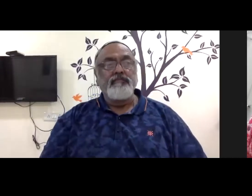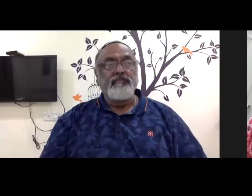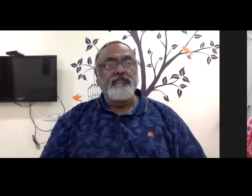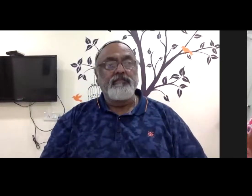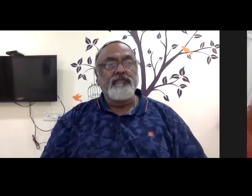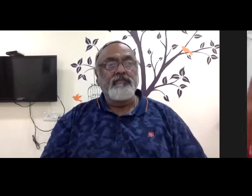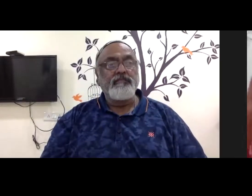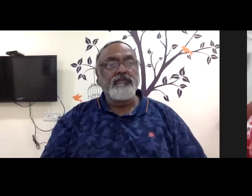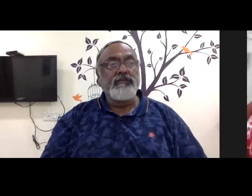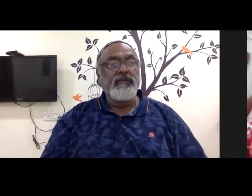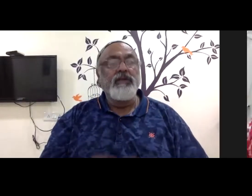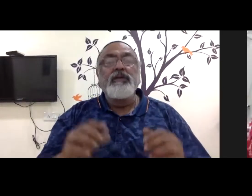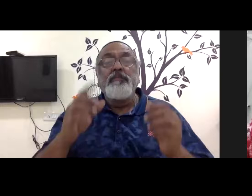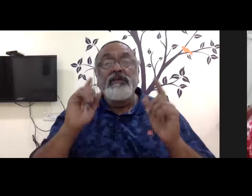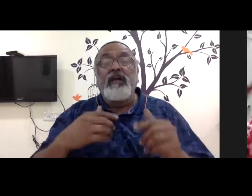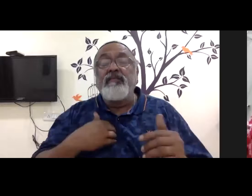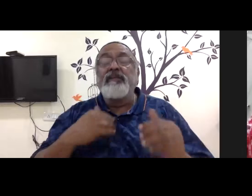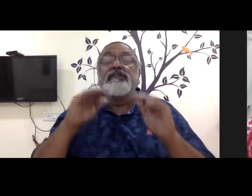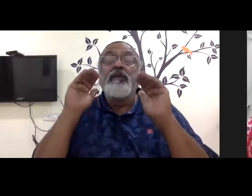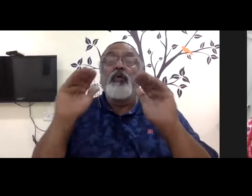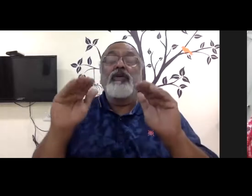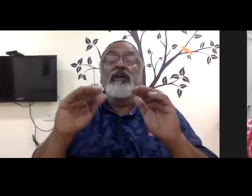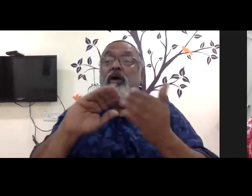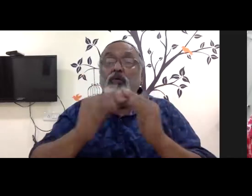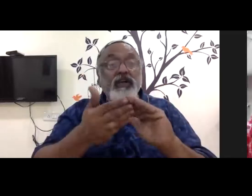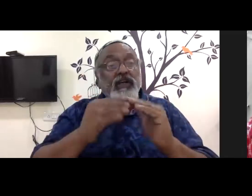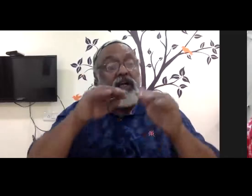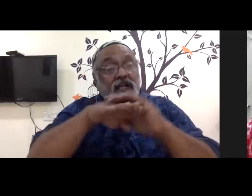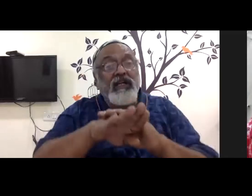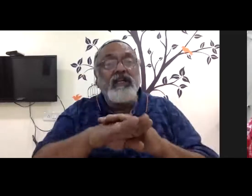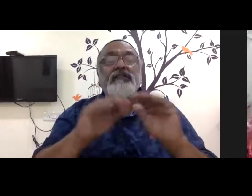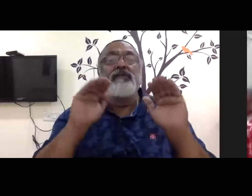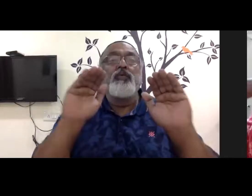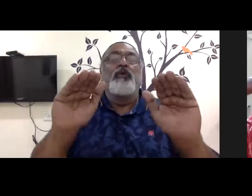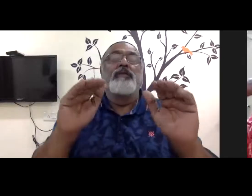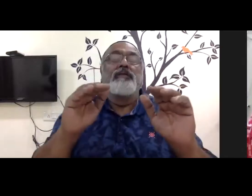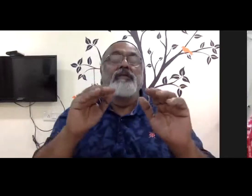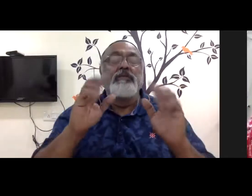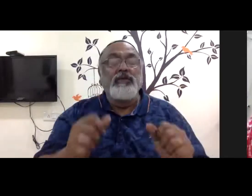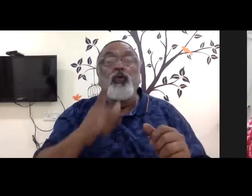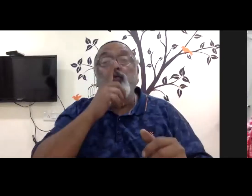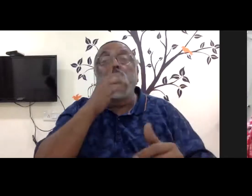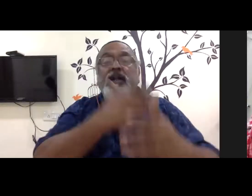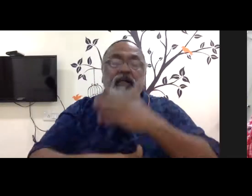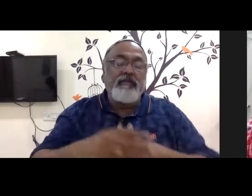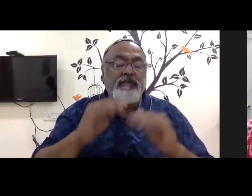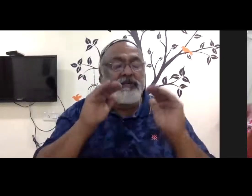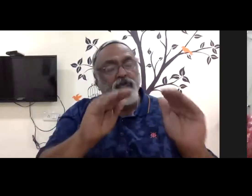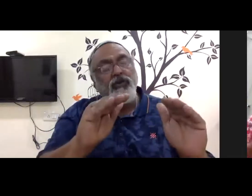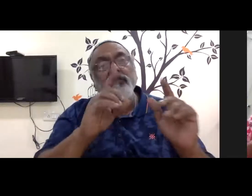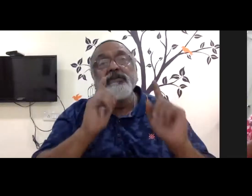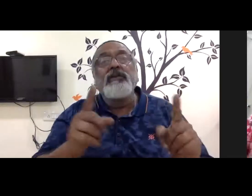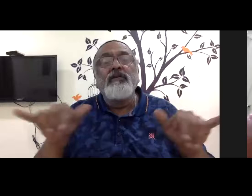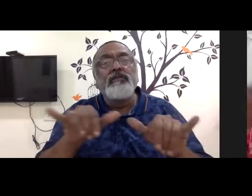So, there should be support systems in the community for everyone, for people with disabilities as well. And